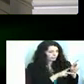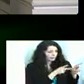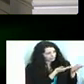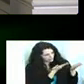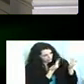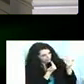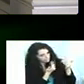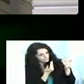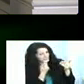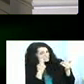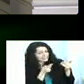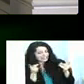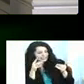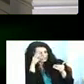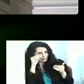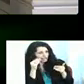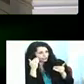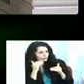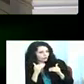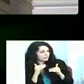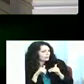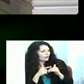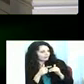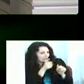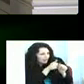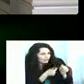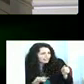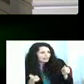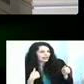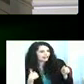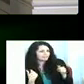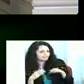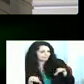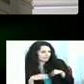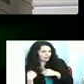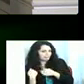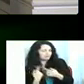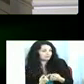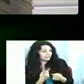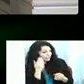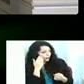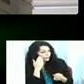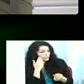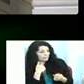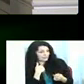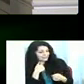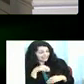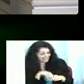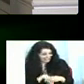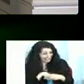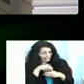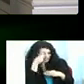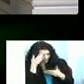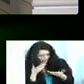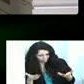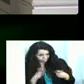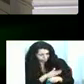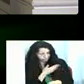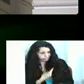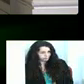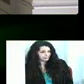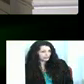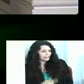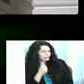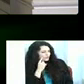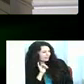"Come, see a man who knew all about the things I did, who knows me inside and out. Do you think